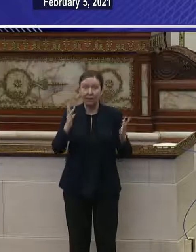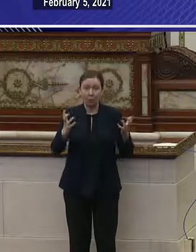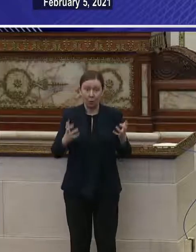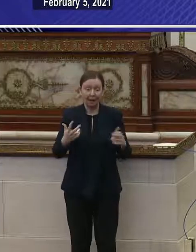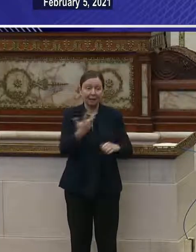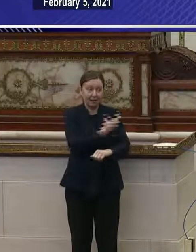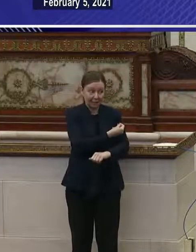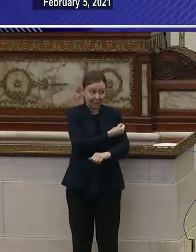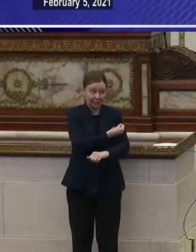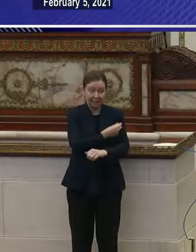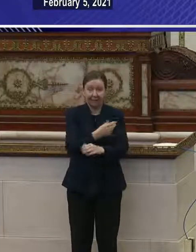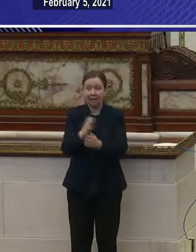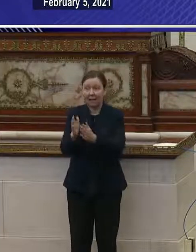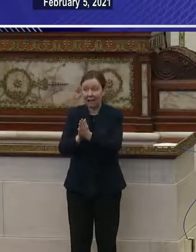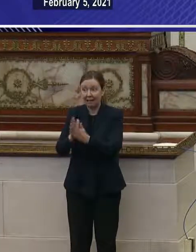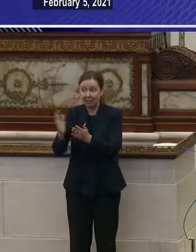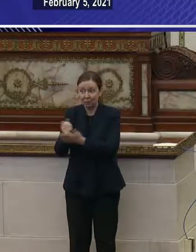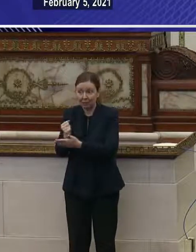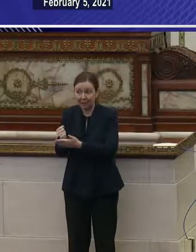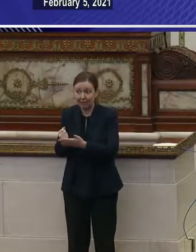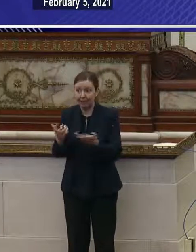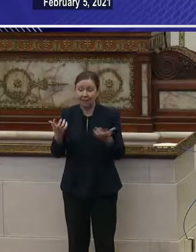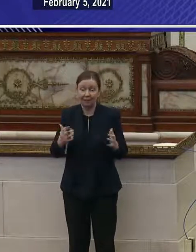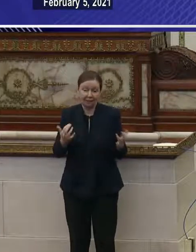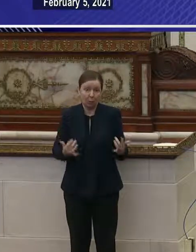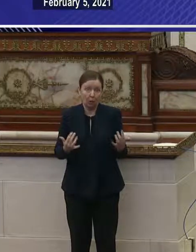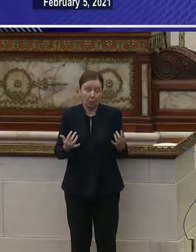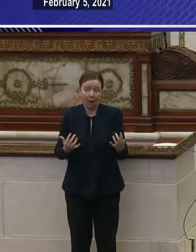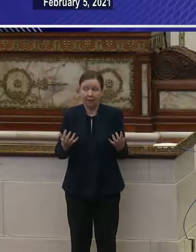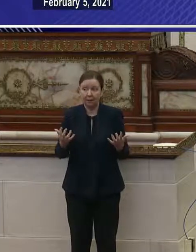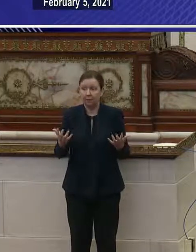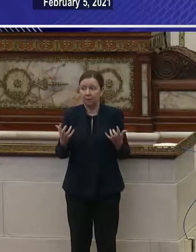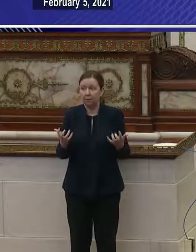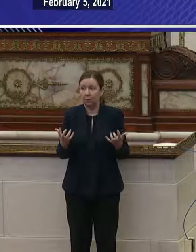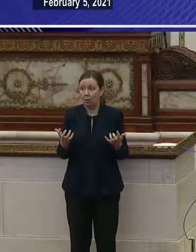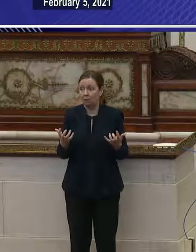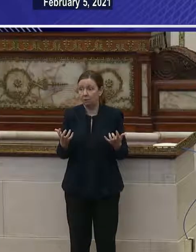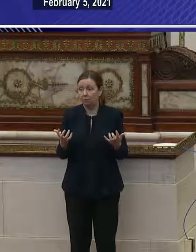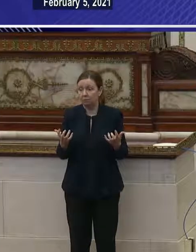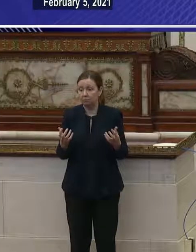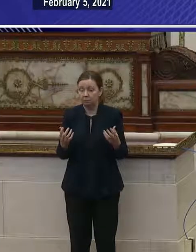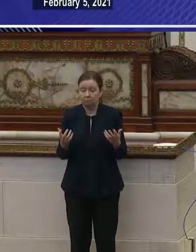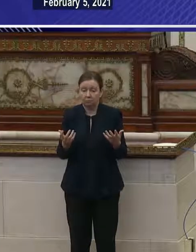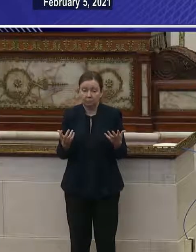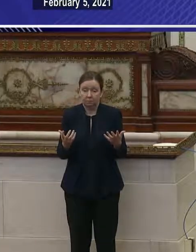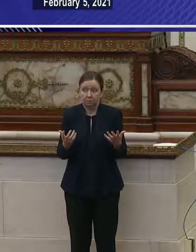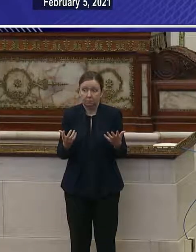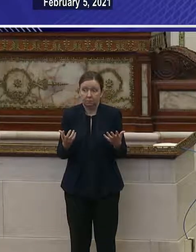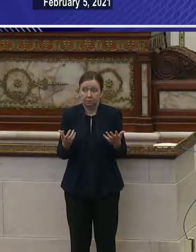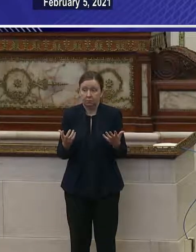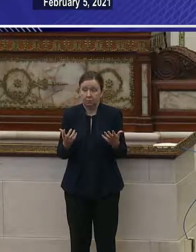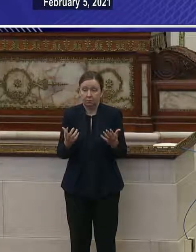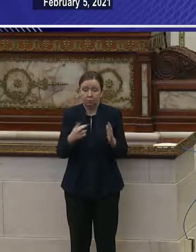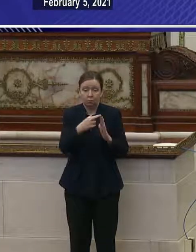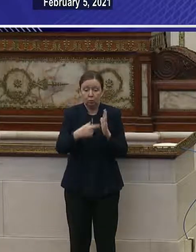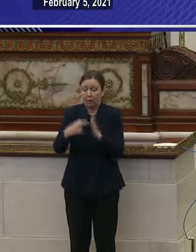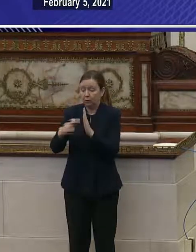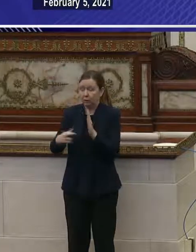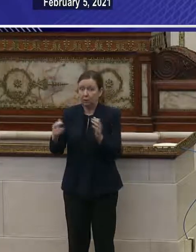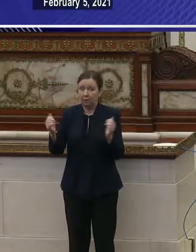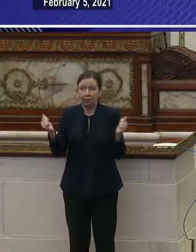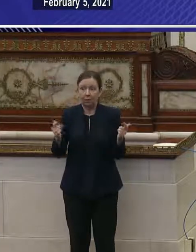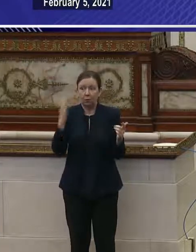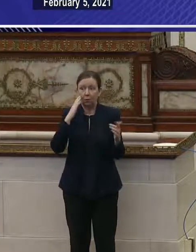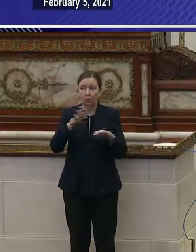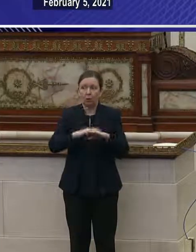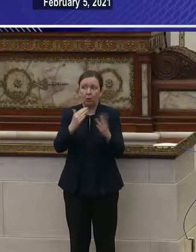vaccine and were eager to get it. And they didn't want to just wait. They wanted to be able to provide some, but it could be in some registry, so everybody knew they're on a waiting